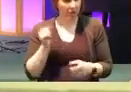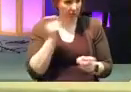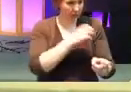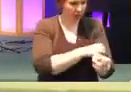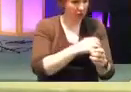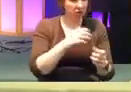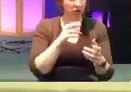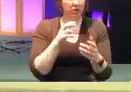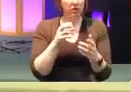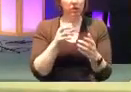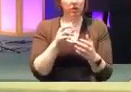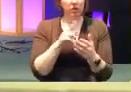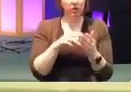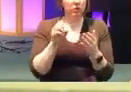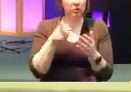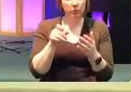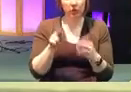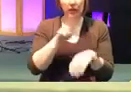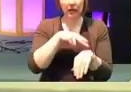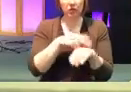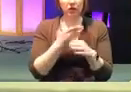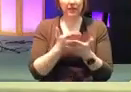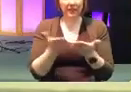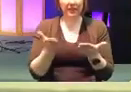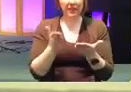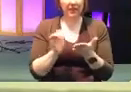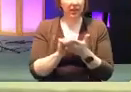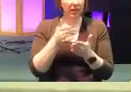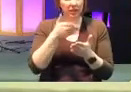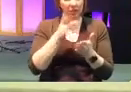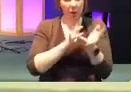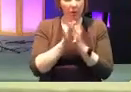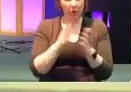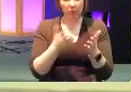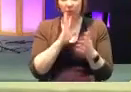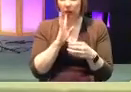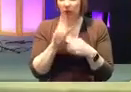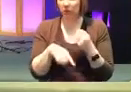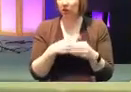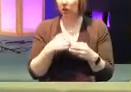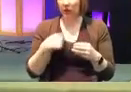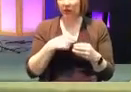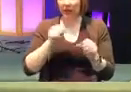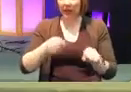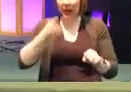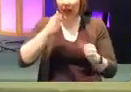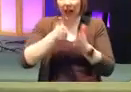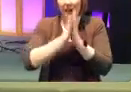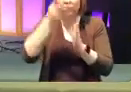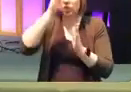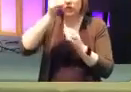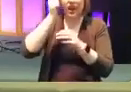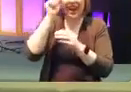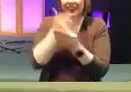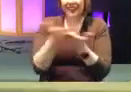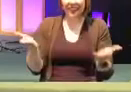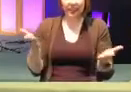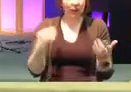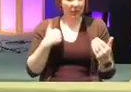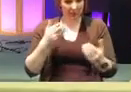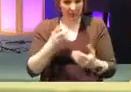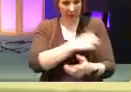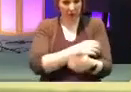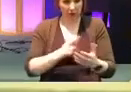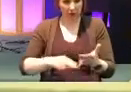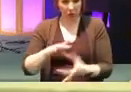for supernatural things, for people to be healed, set free, all the things that I've already talked about. We can ask God for any of those things. We got the power of the Holy Spirit to do any of those things.